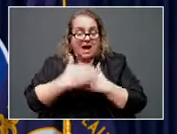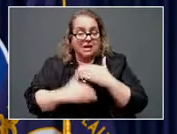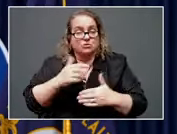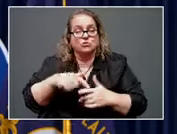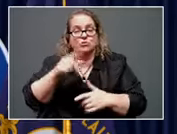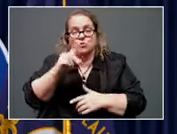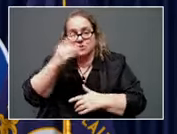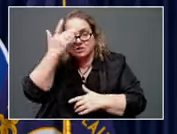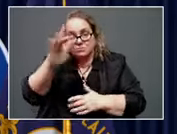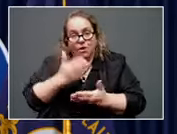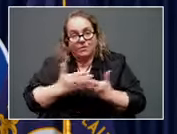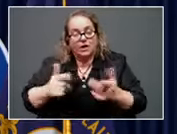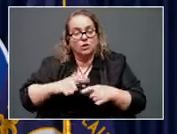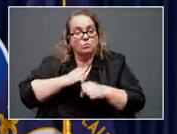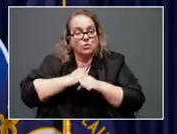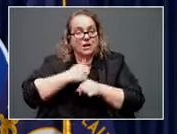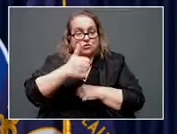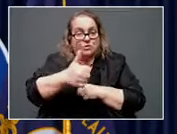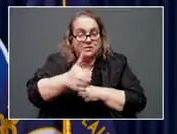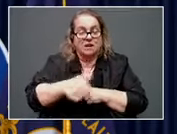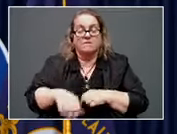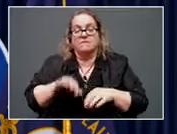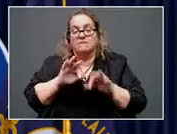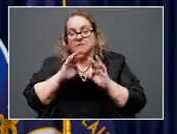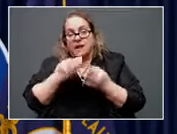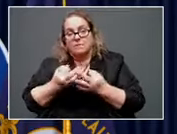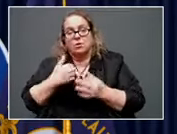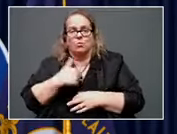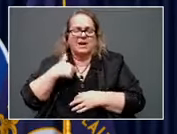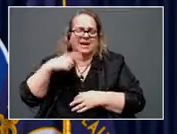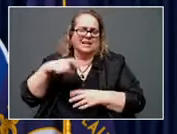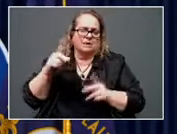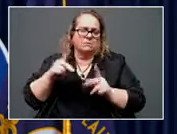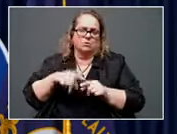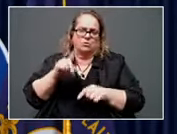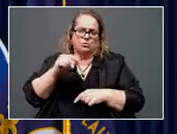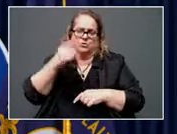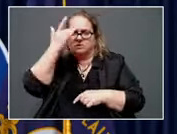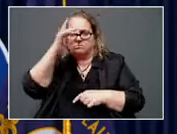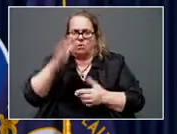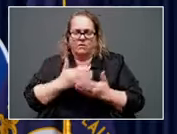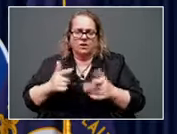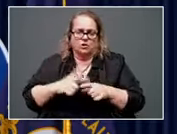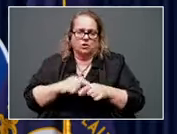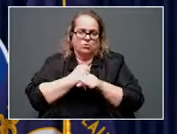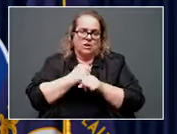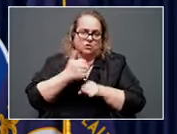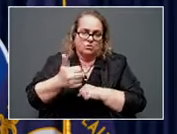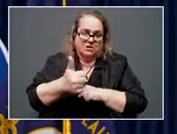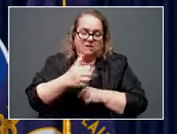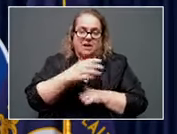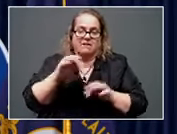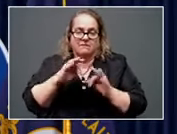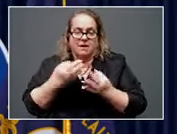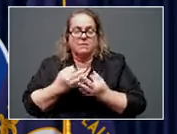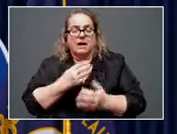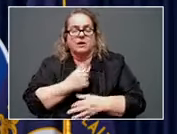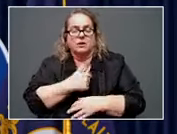yourself and your family, and we need people to do the smart thing to protect themselves and their family. And we will continue to be